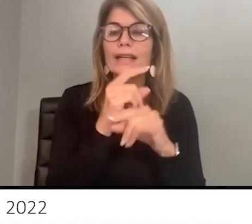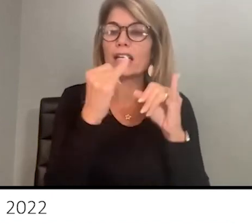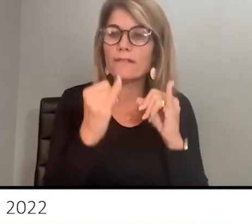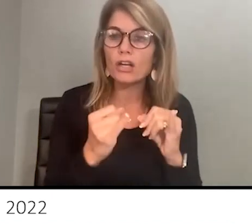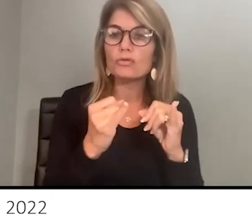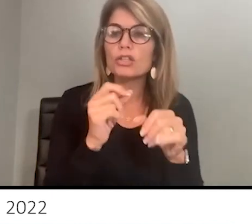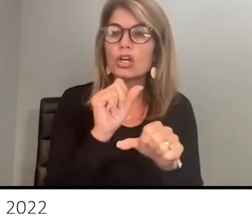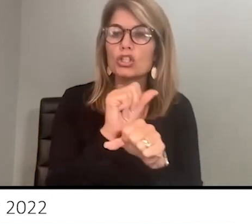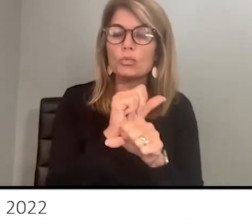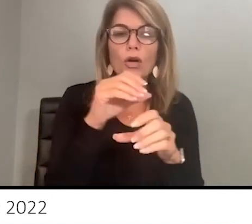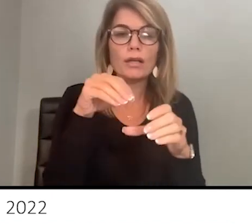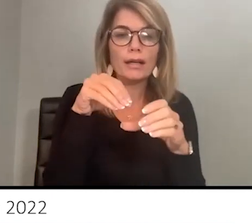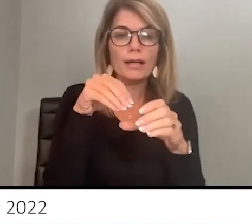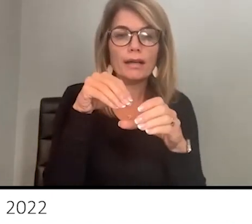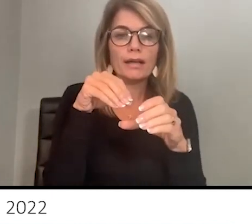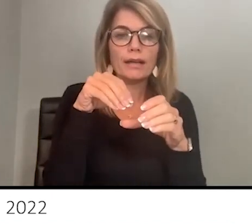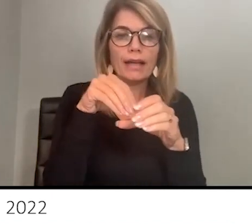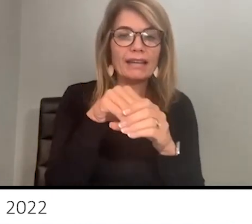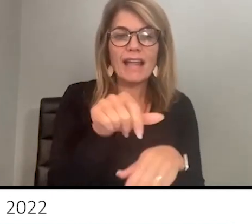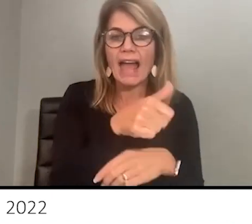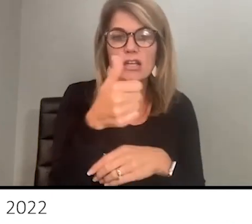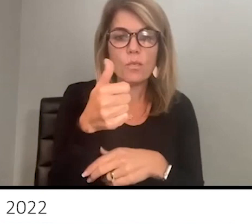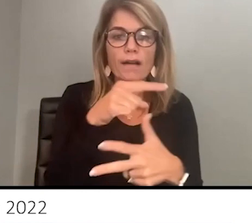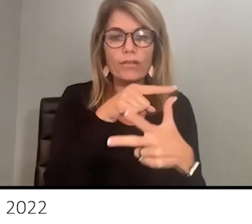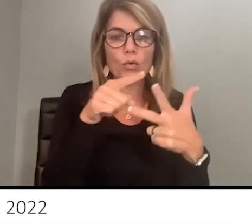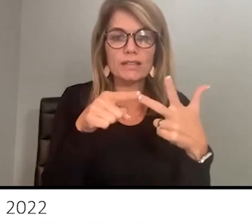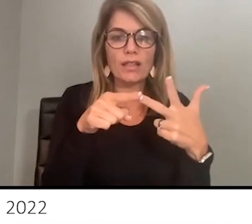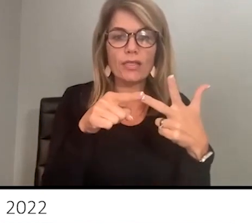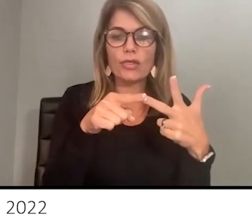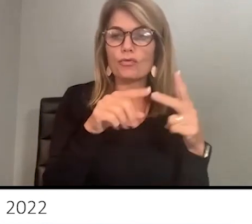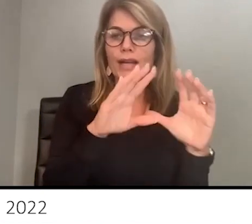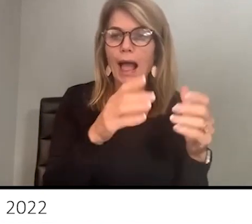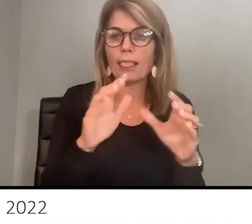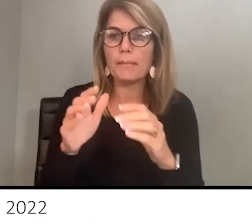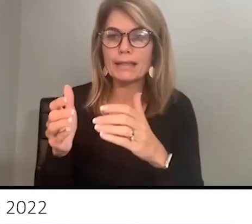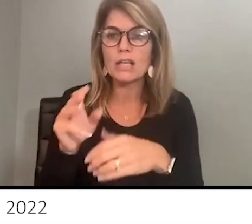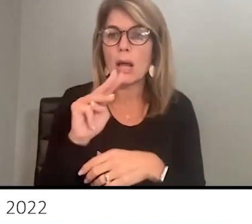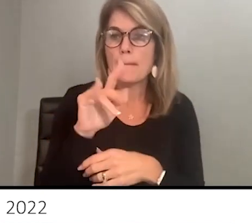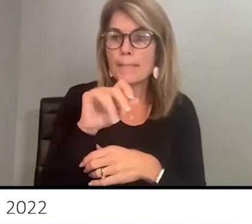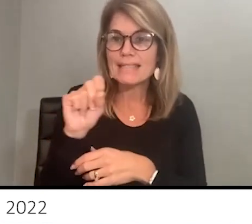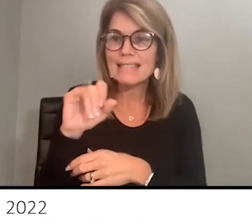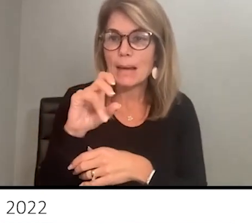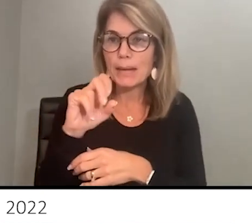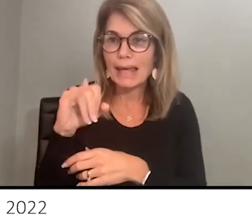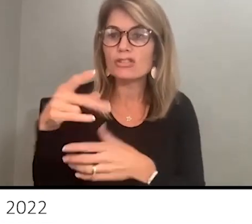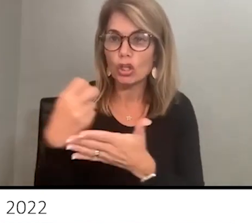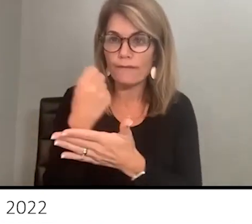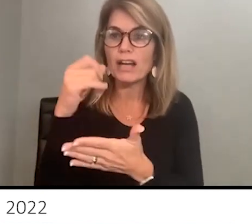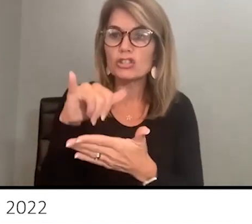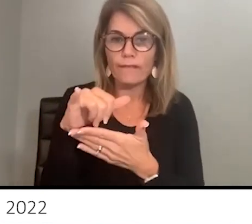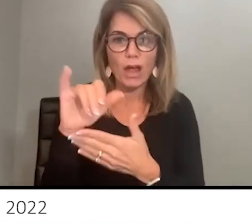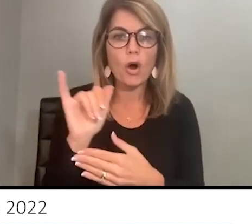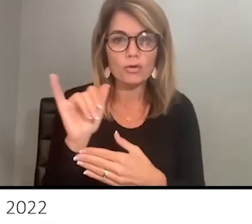in any one of those three elements. So Mississippi is a state that took advantage of that and